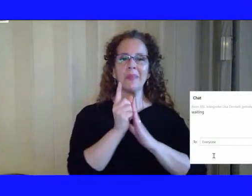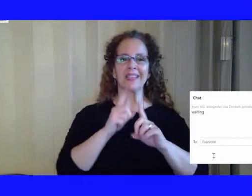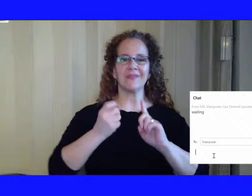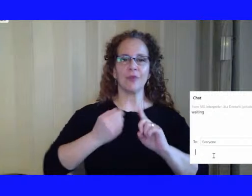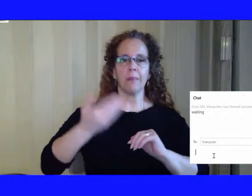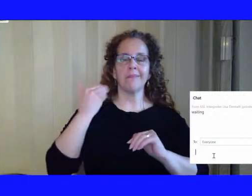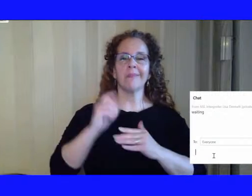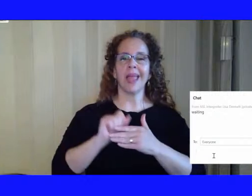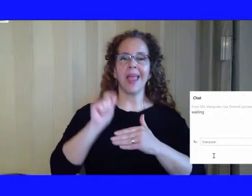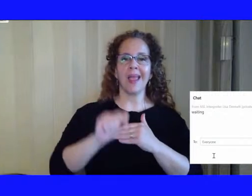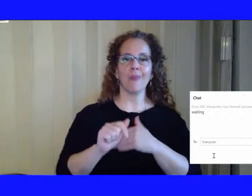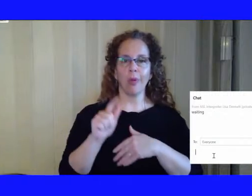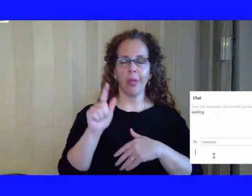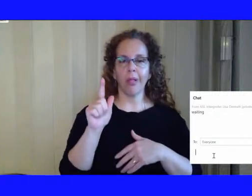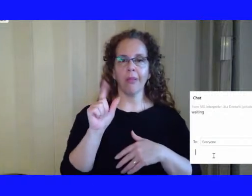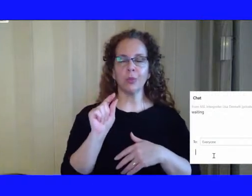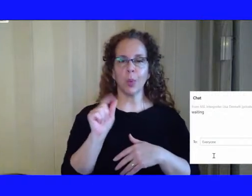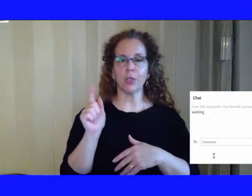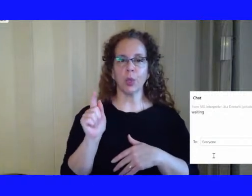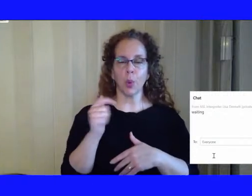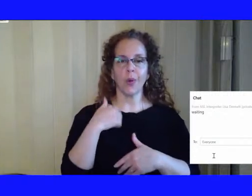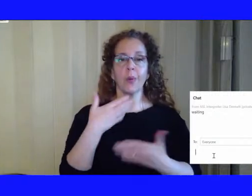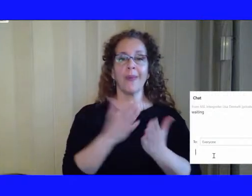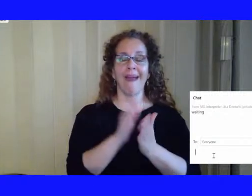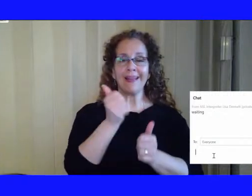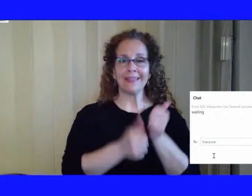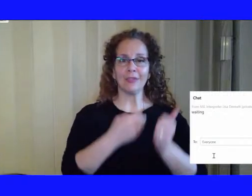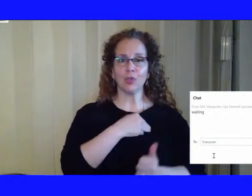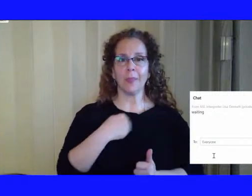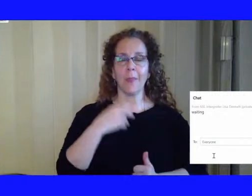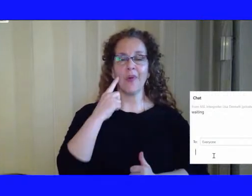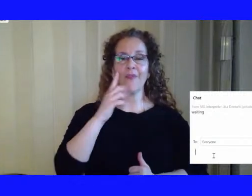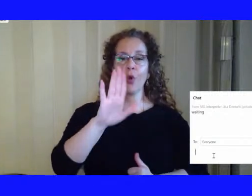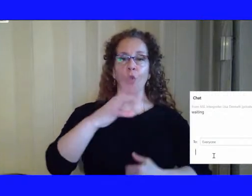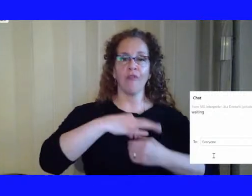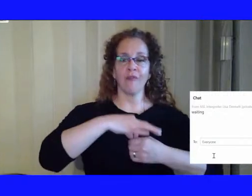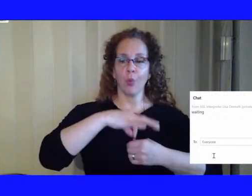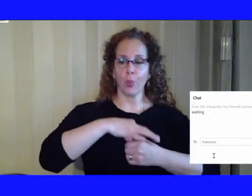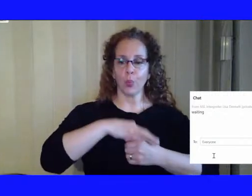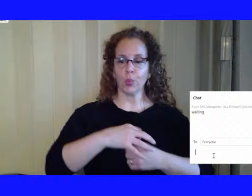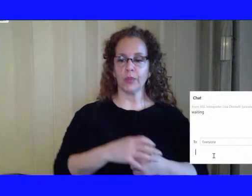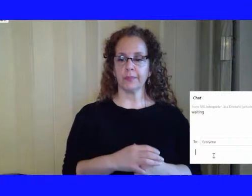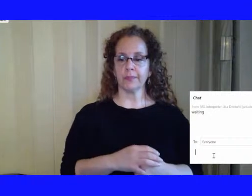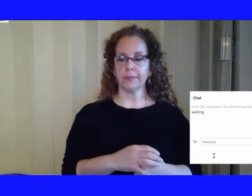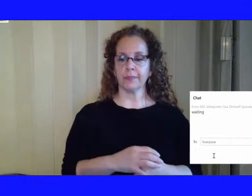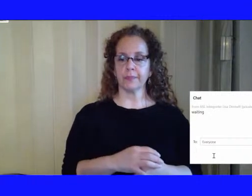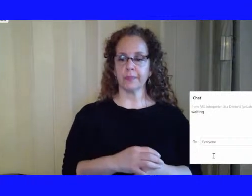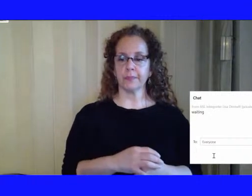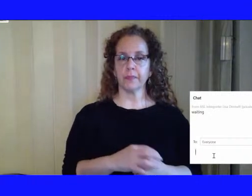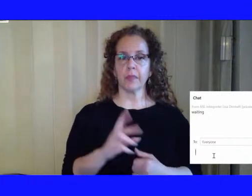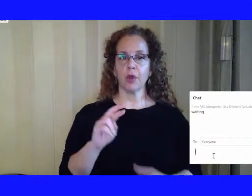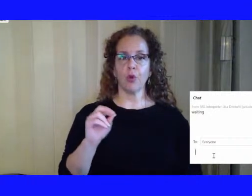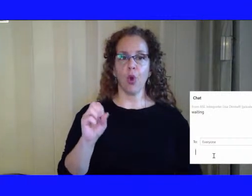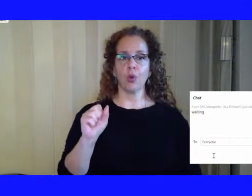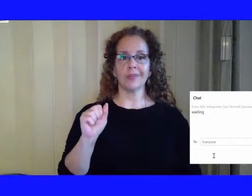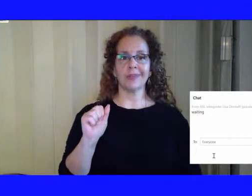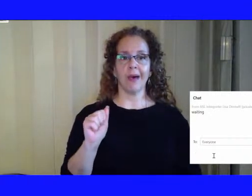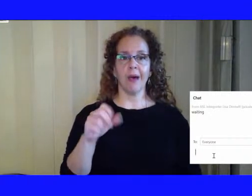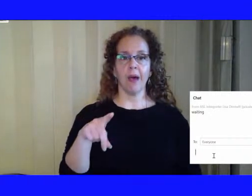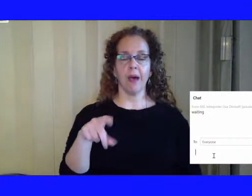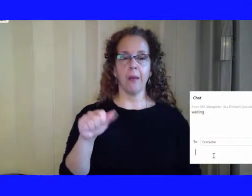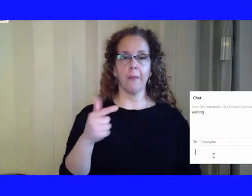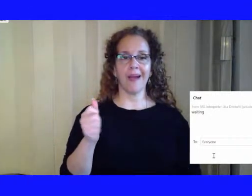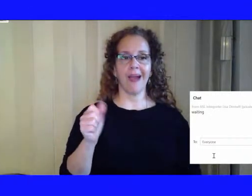Yet? No, they're not here yet. Okay, thank you. So the motion is